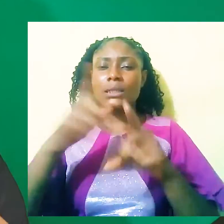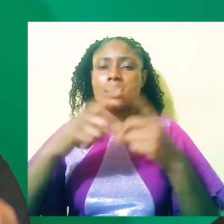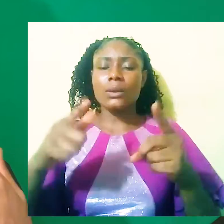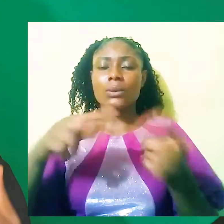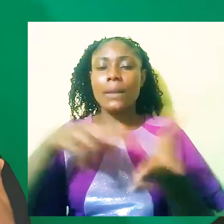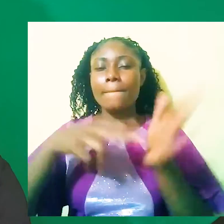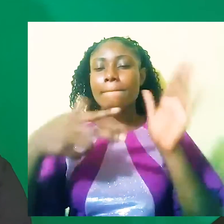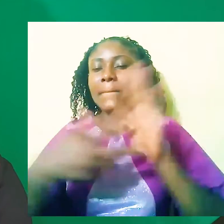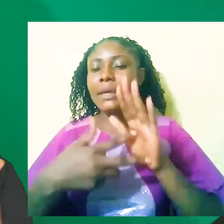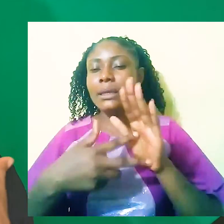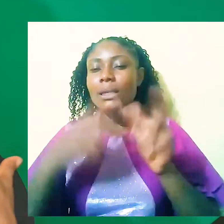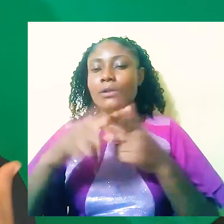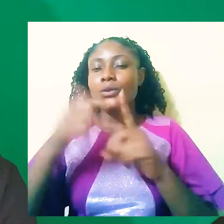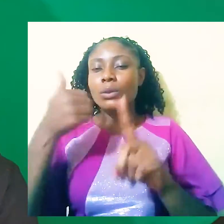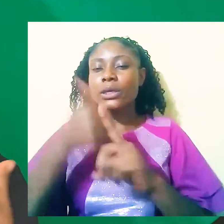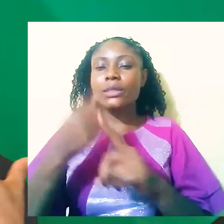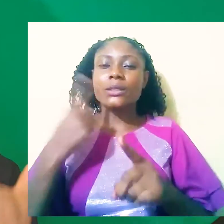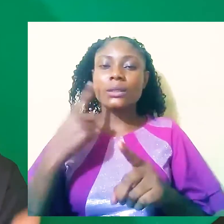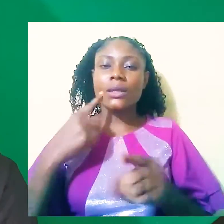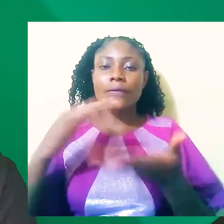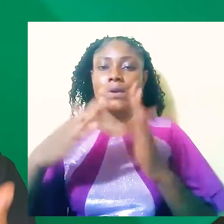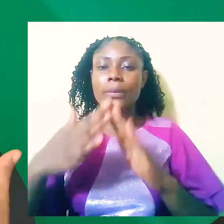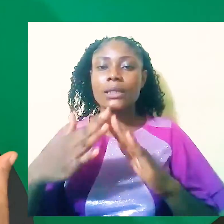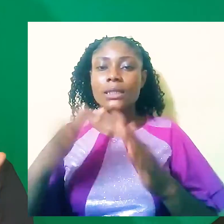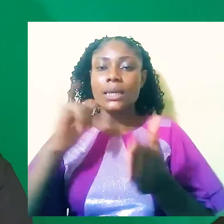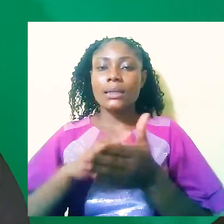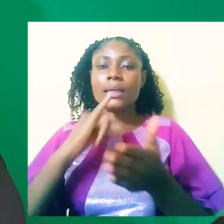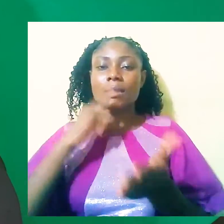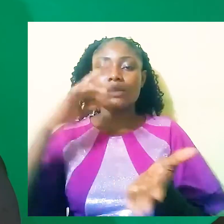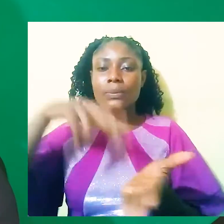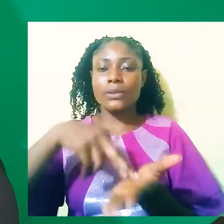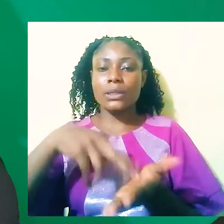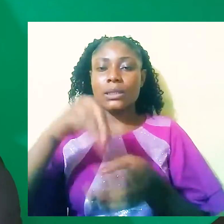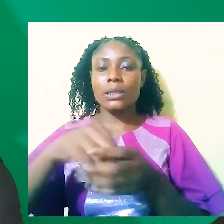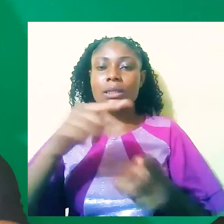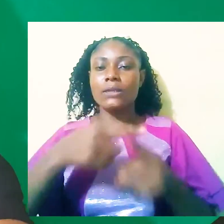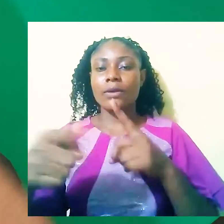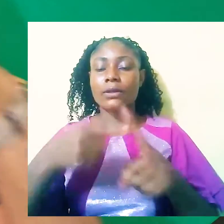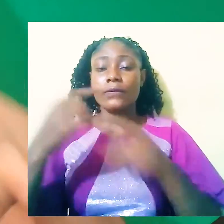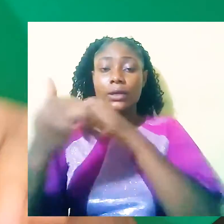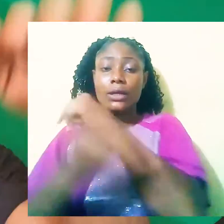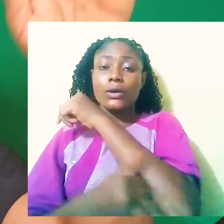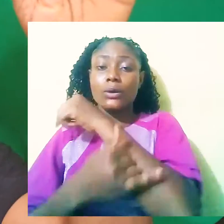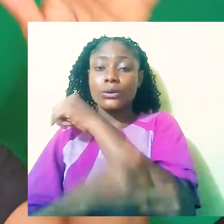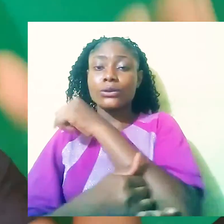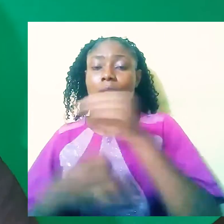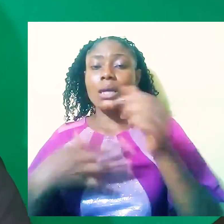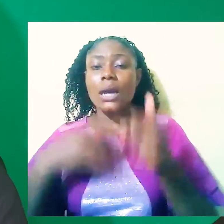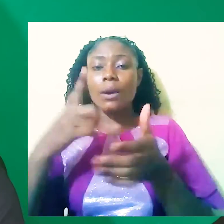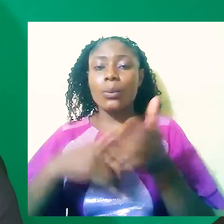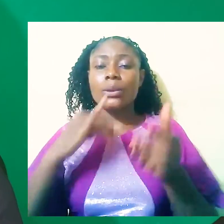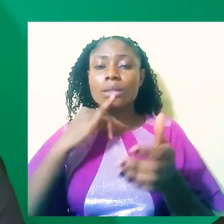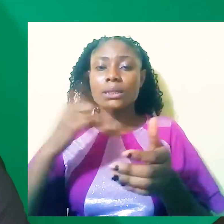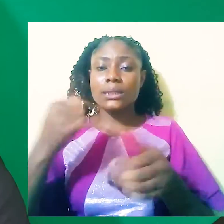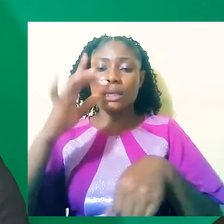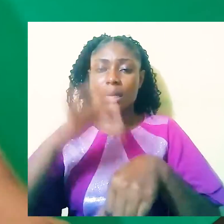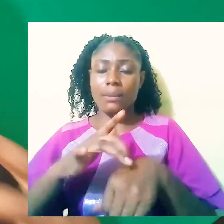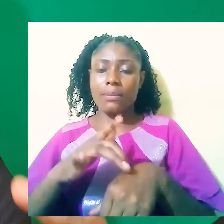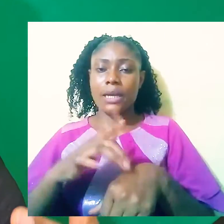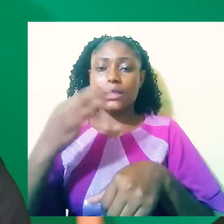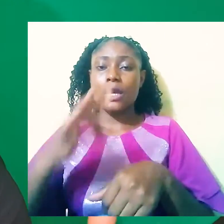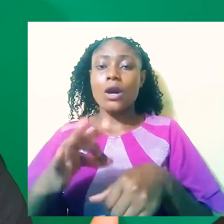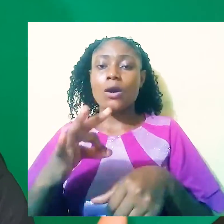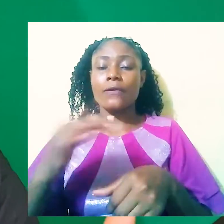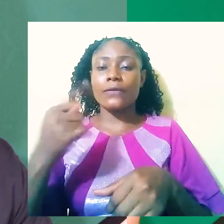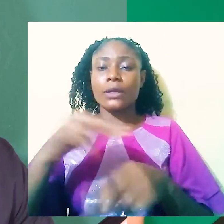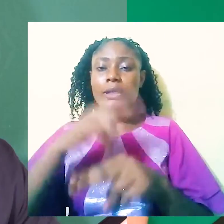at what does national sign language mean to each deaf community that is represented in